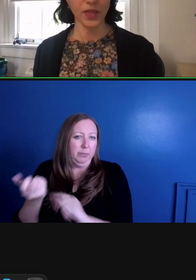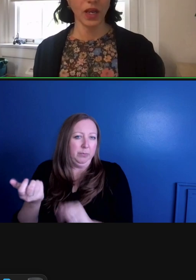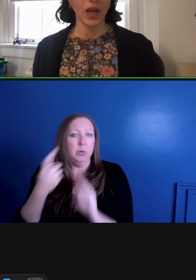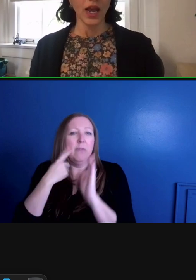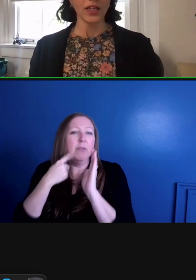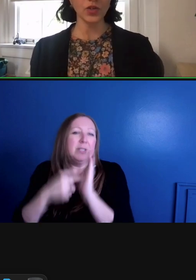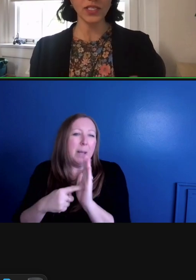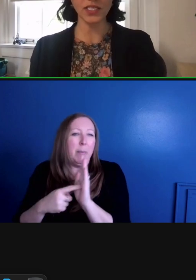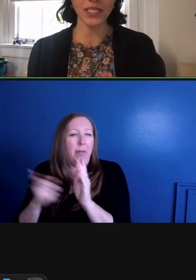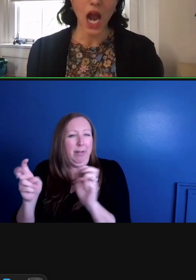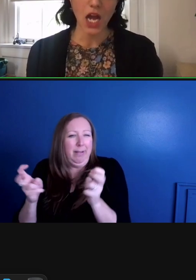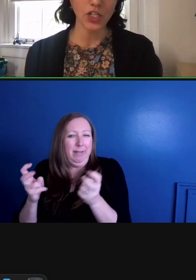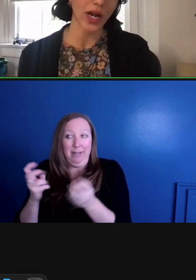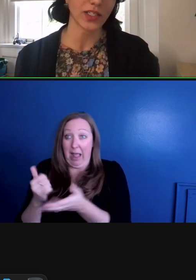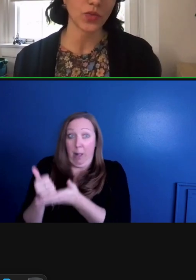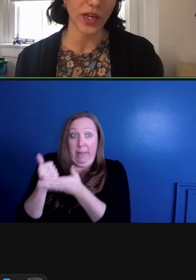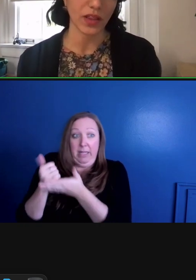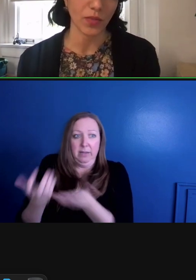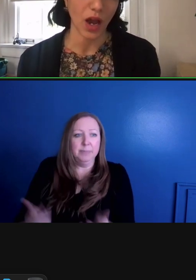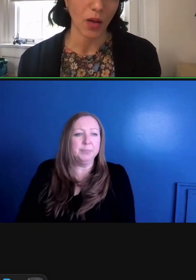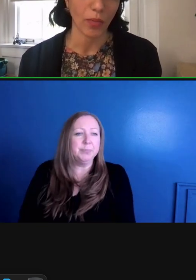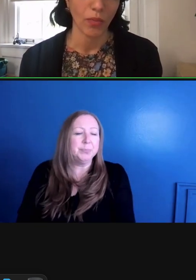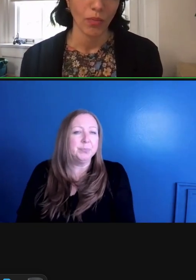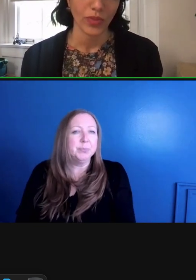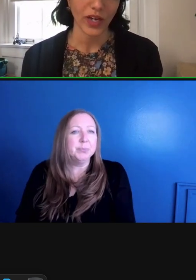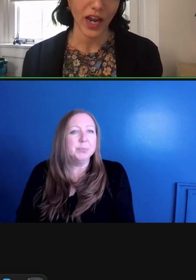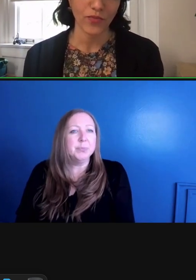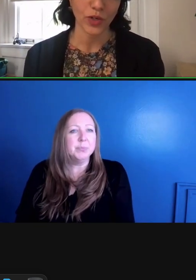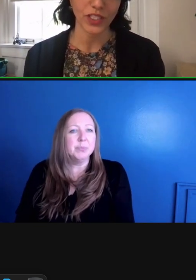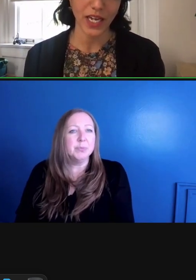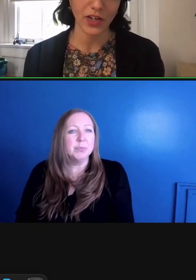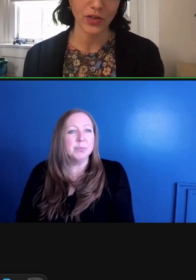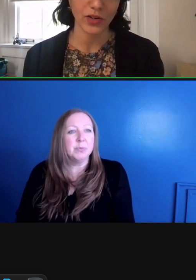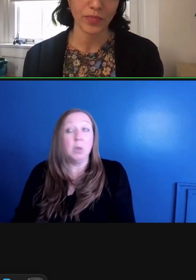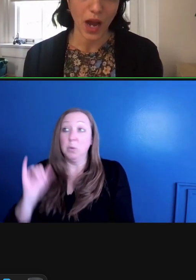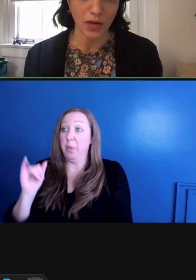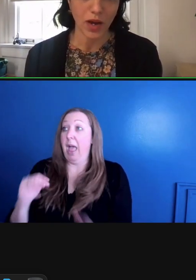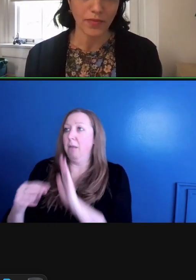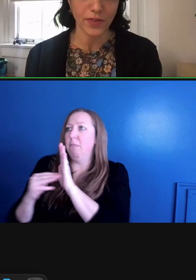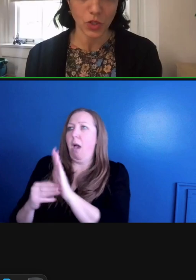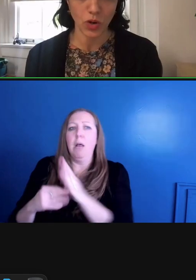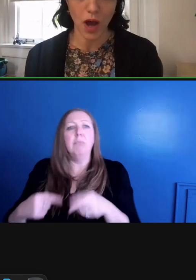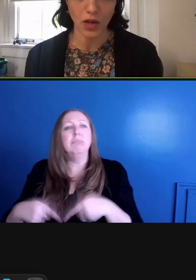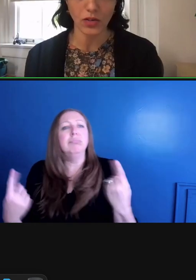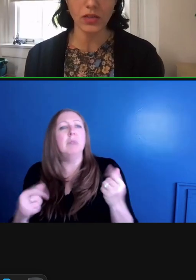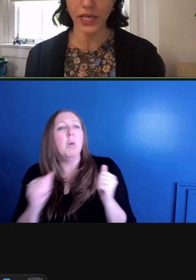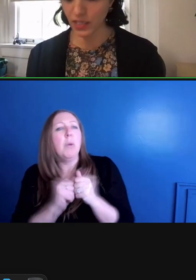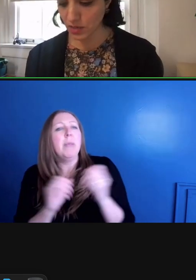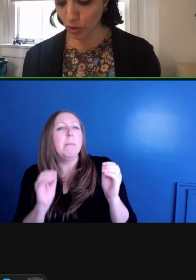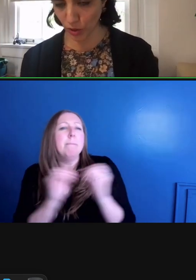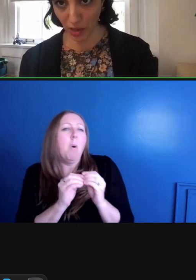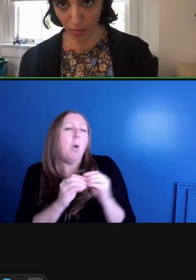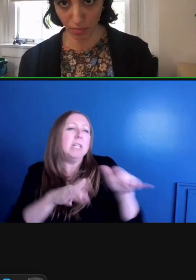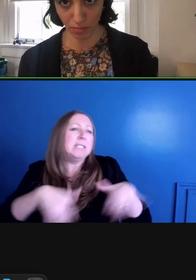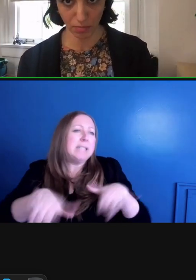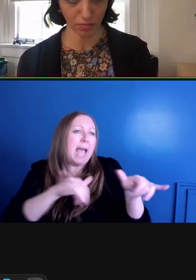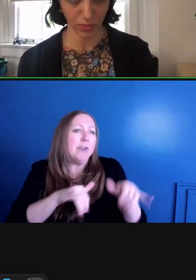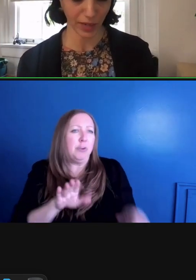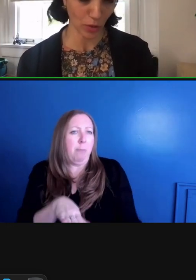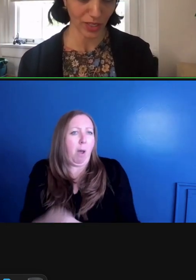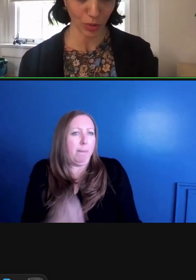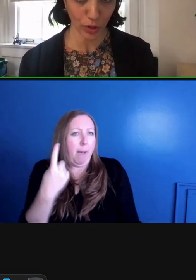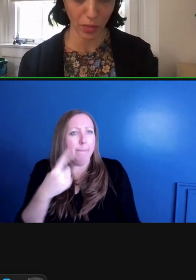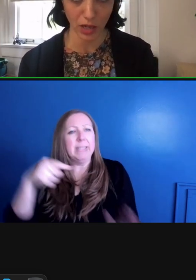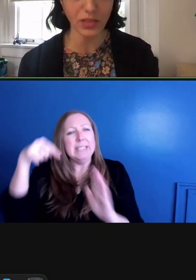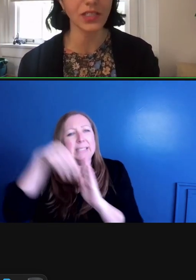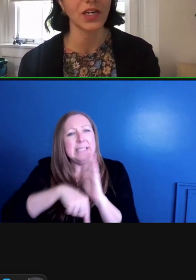All right. And so this is in contrast with the kind of more standard bottom-up visual model, like a deep learning,